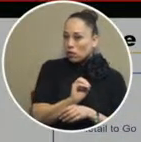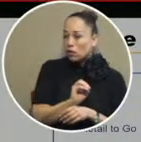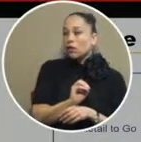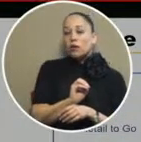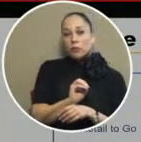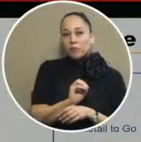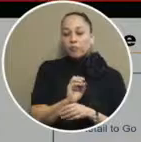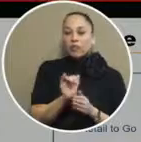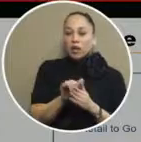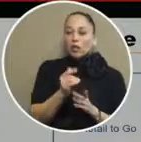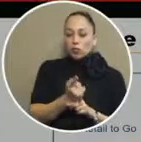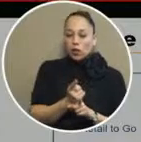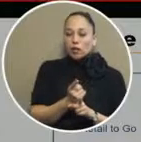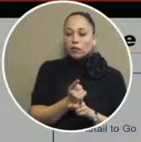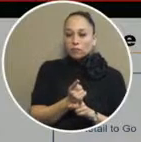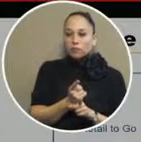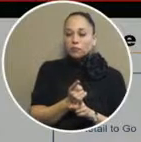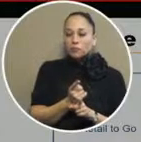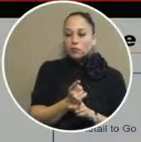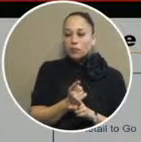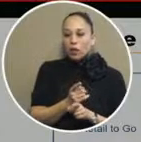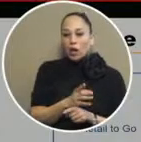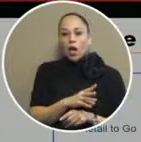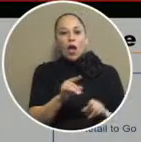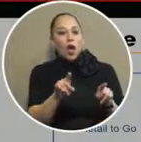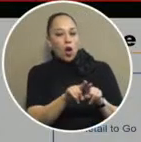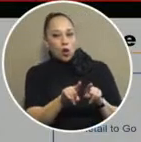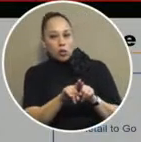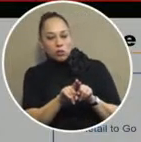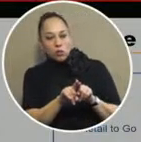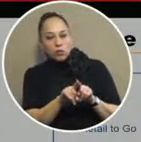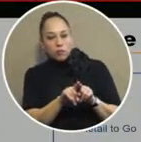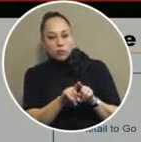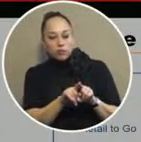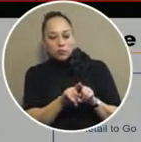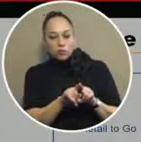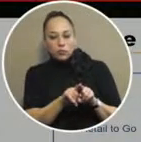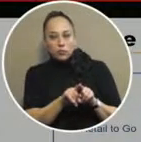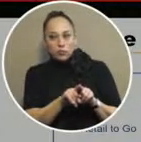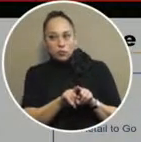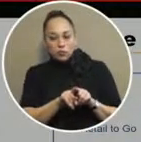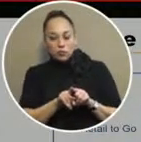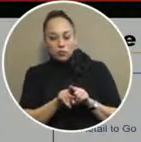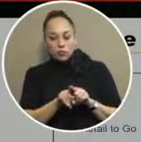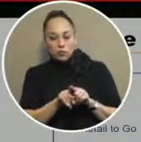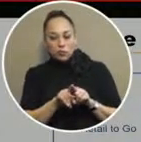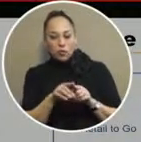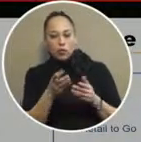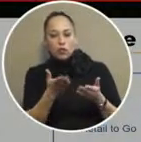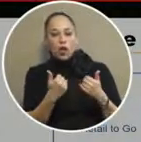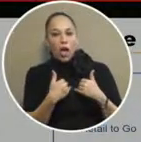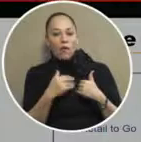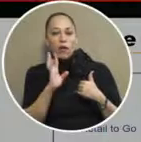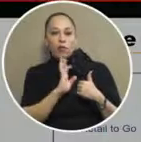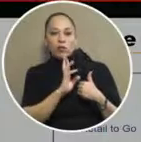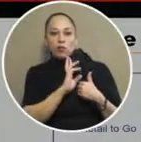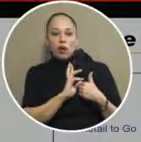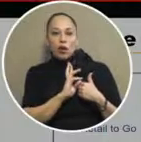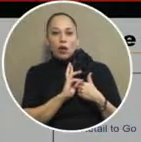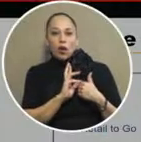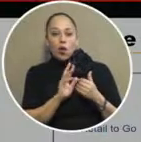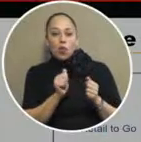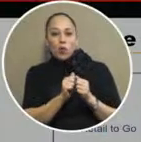So that is correct. Also clarify that outside, if you have a restaurant with outside